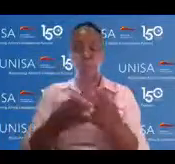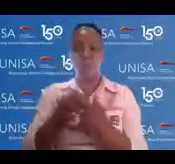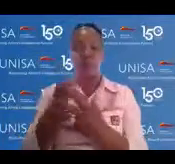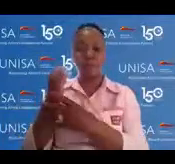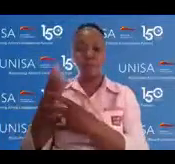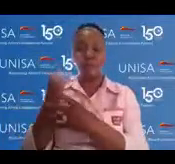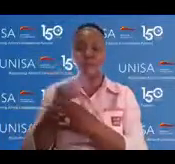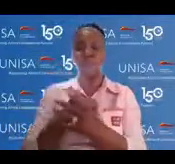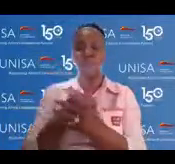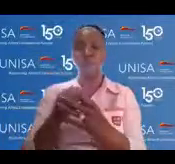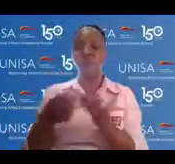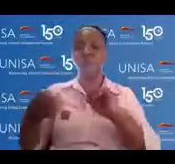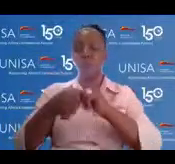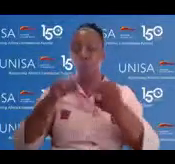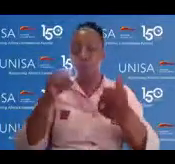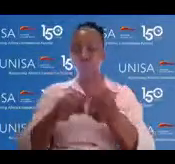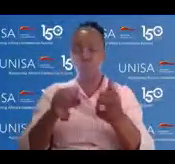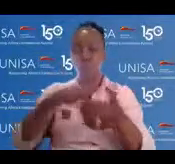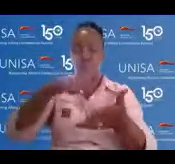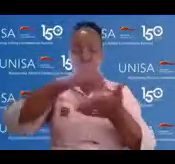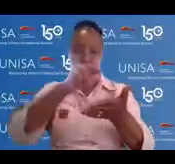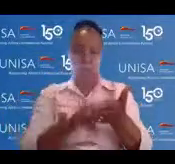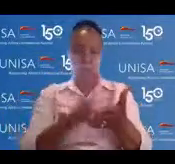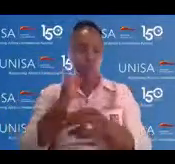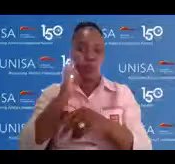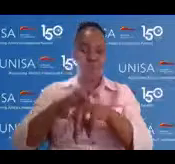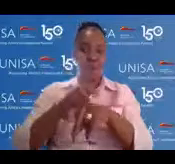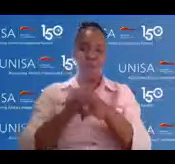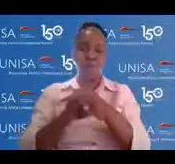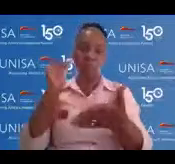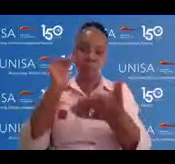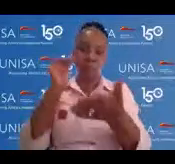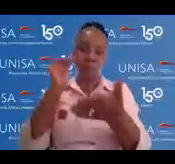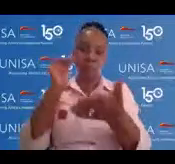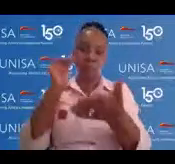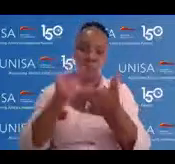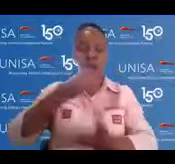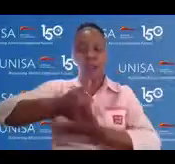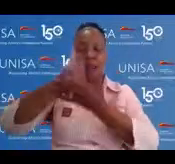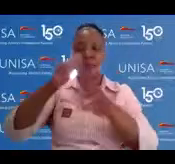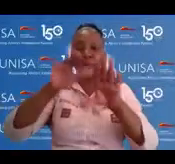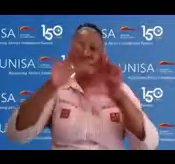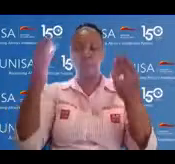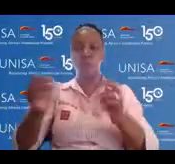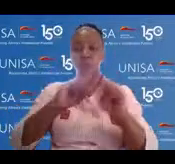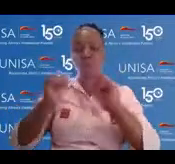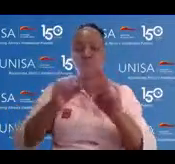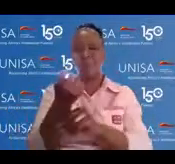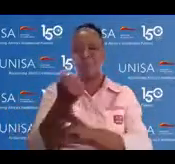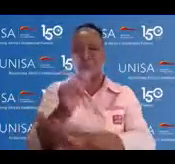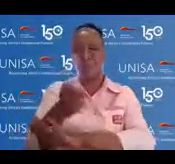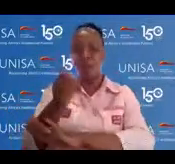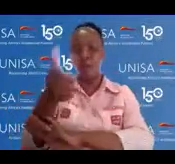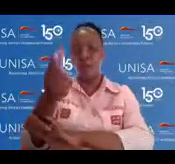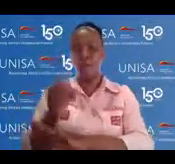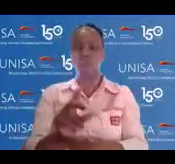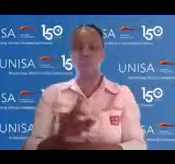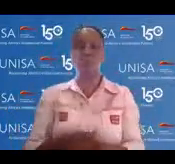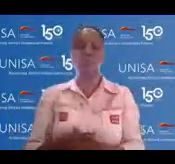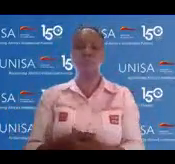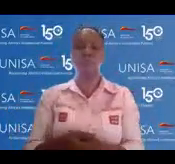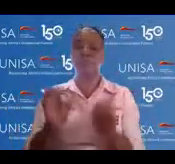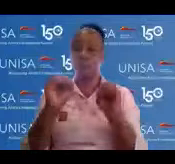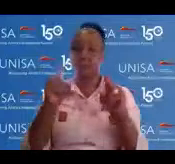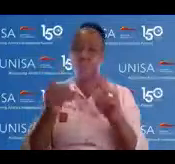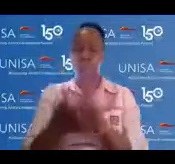with the app and you need to reach out to our help desk. And I'll talk about that a little bit later as well. Okay. Then in